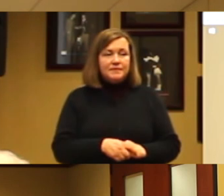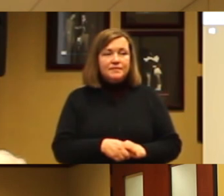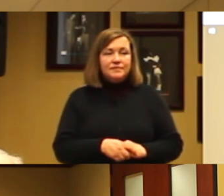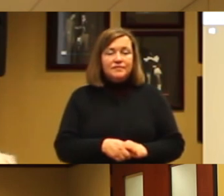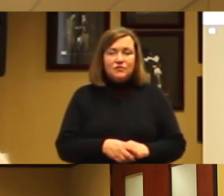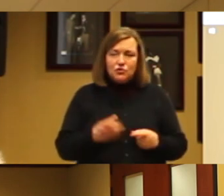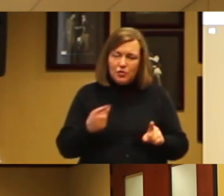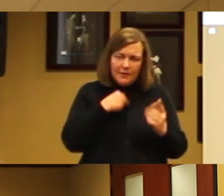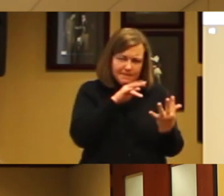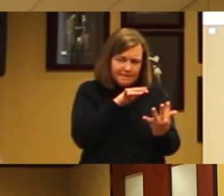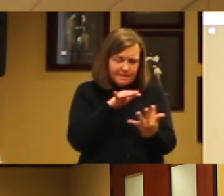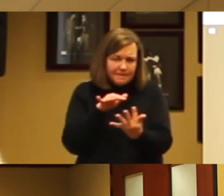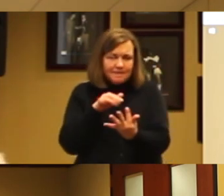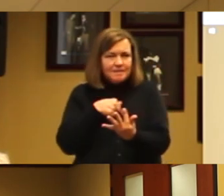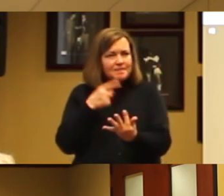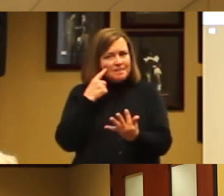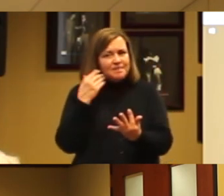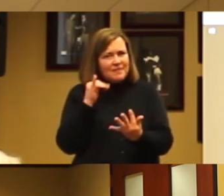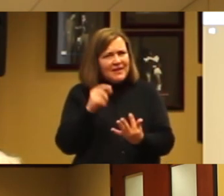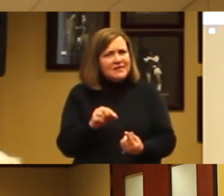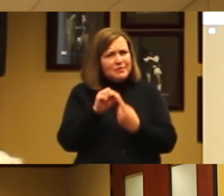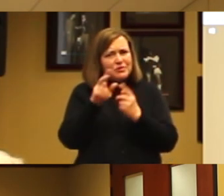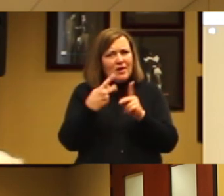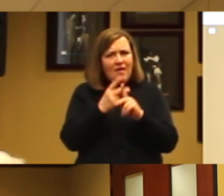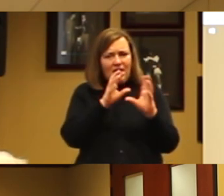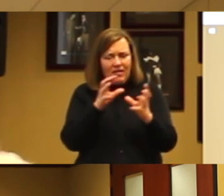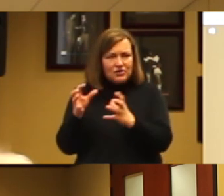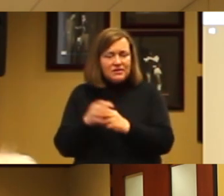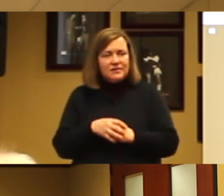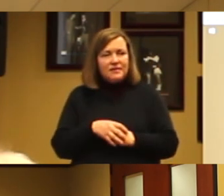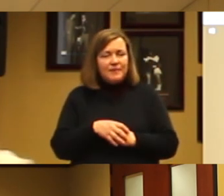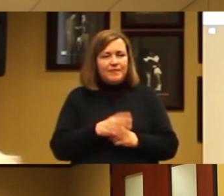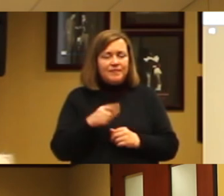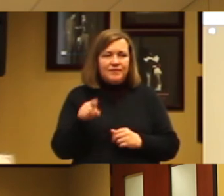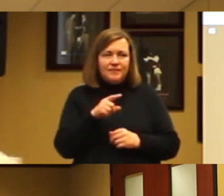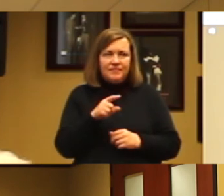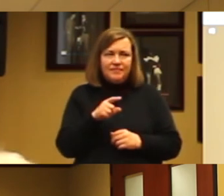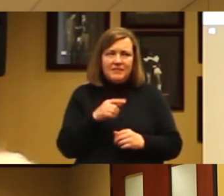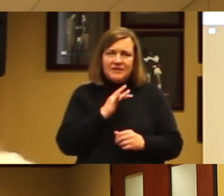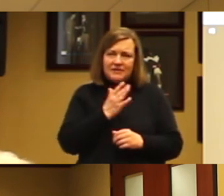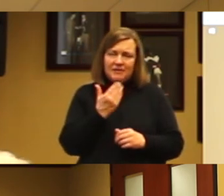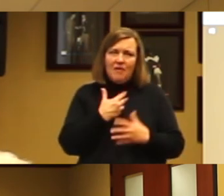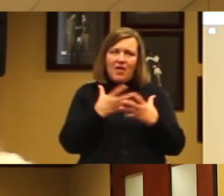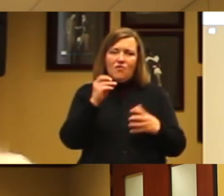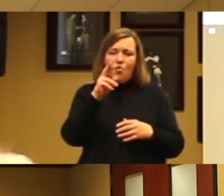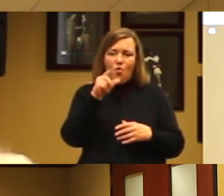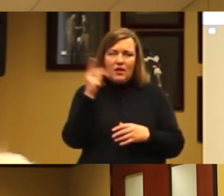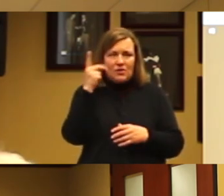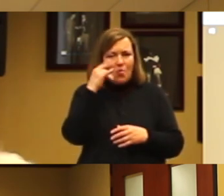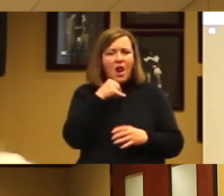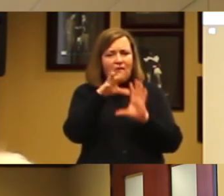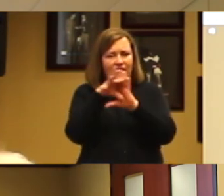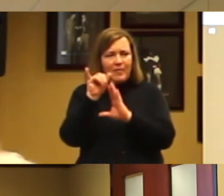I thought, it's kind of a special collections. They film a lot of oral histories. Why don't I film oral histories?